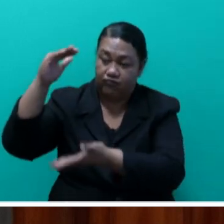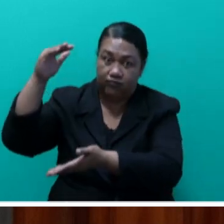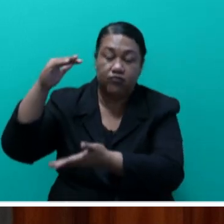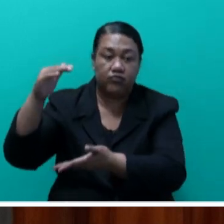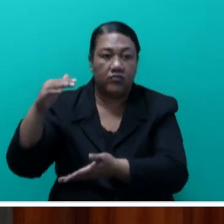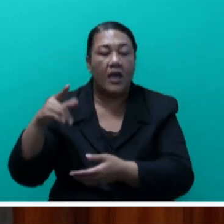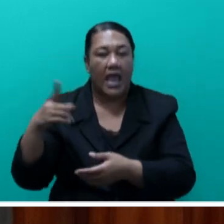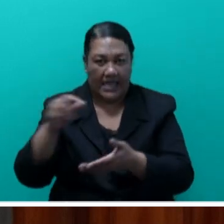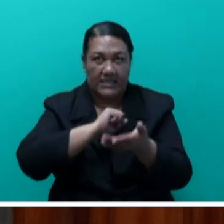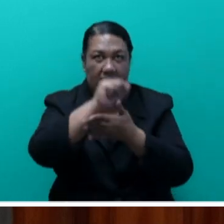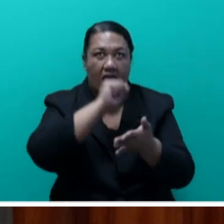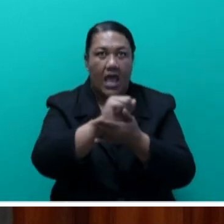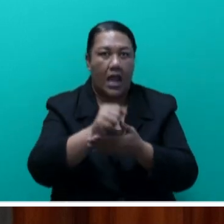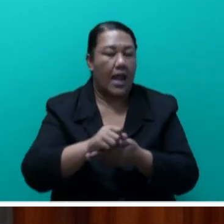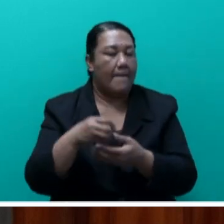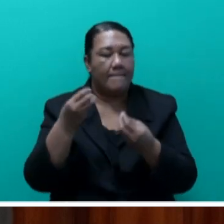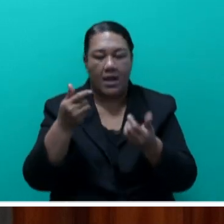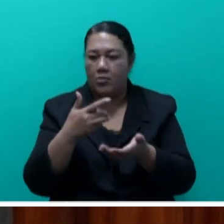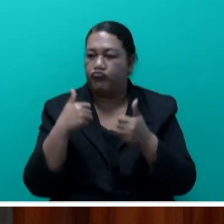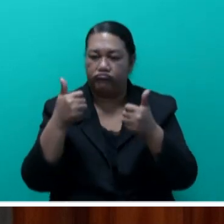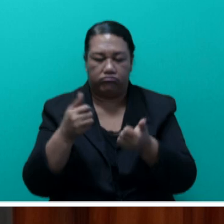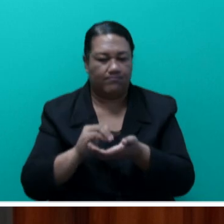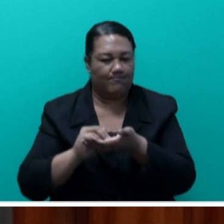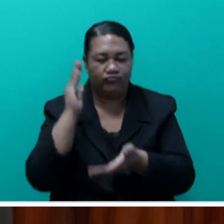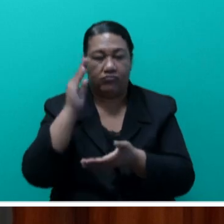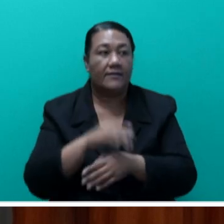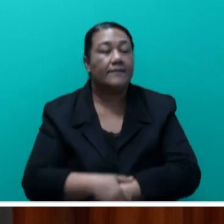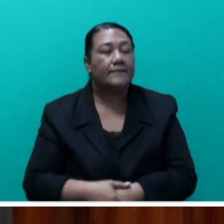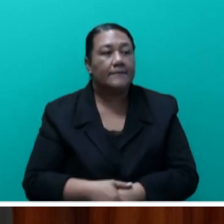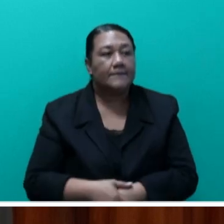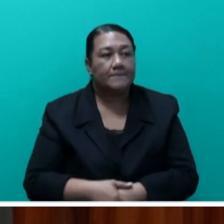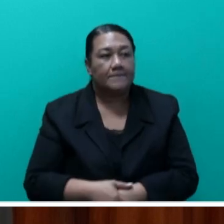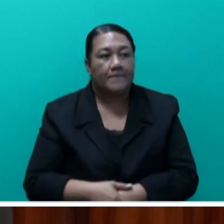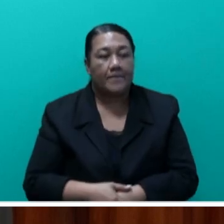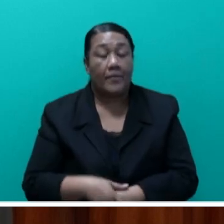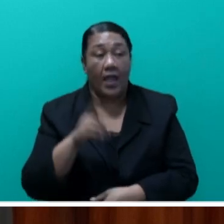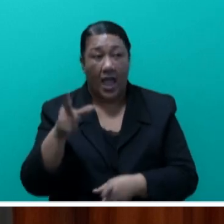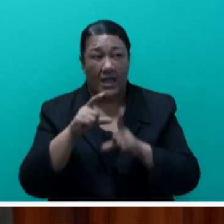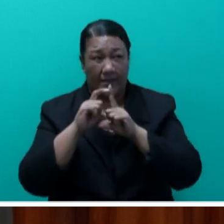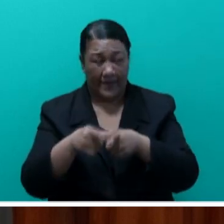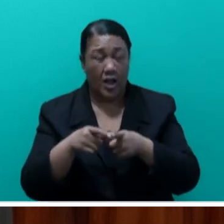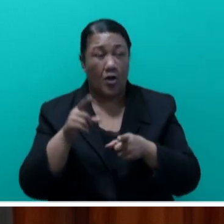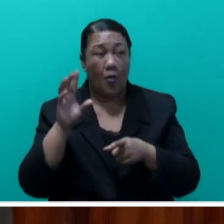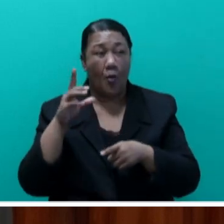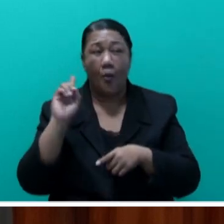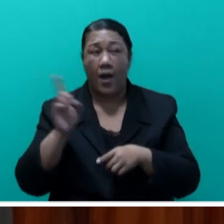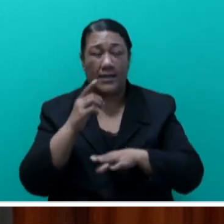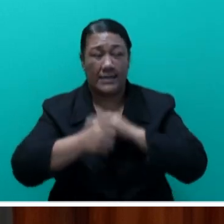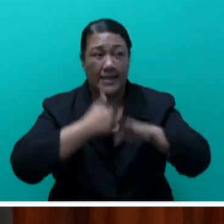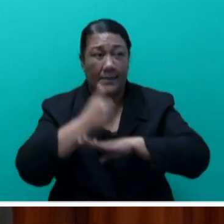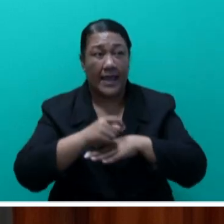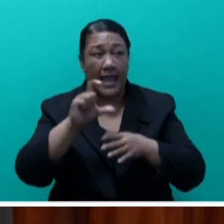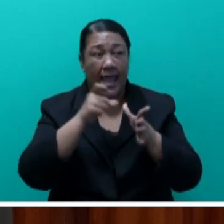$72,168. Honorable Speaker, other adverse factors contributing to the difficulty of establishing cage culture